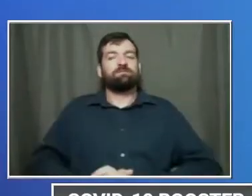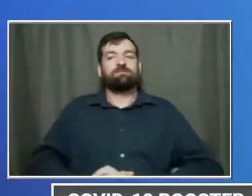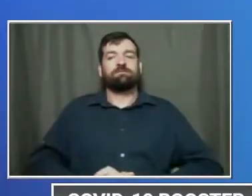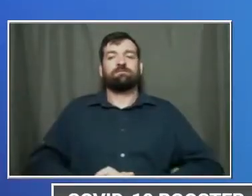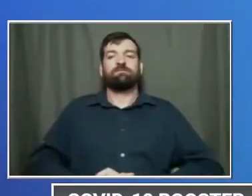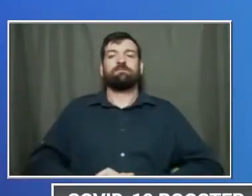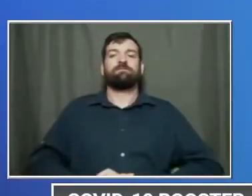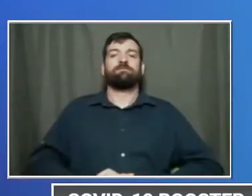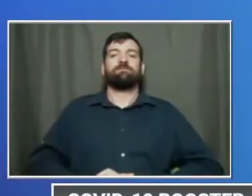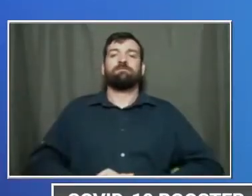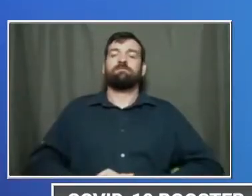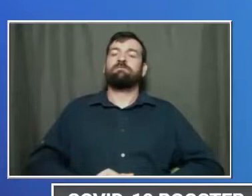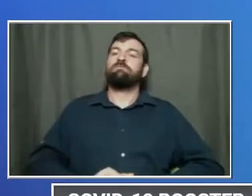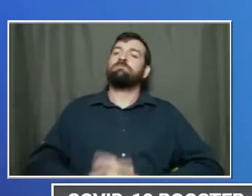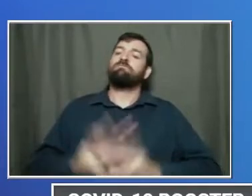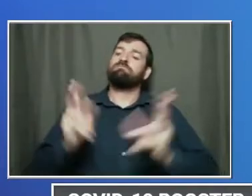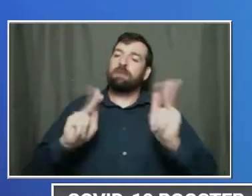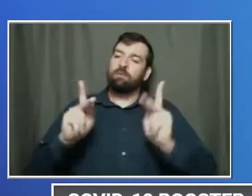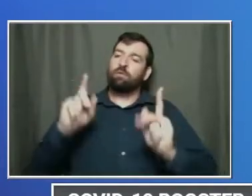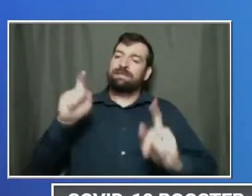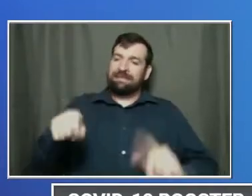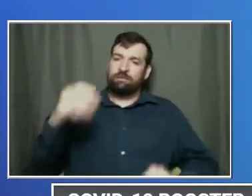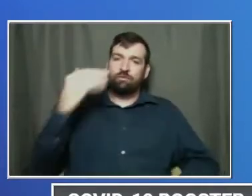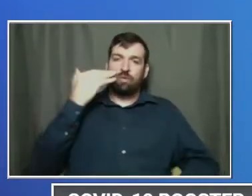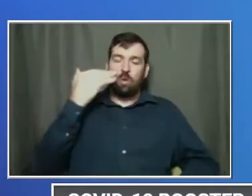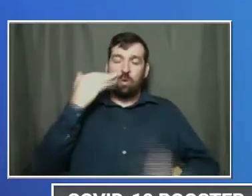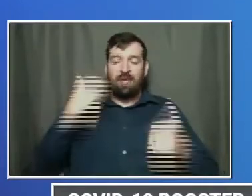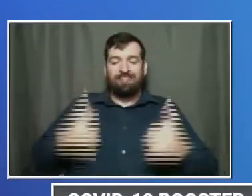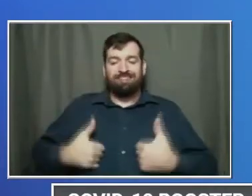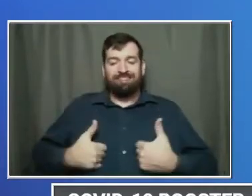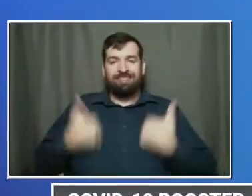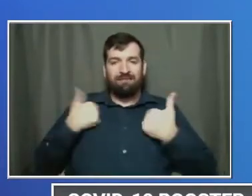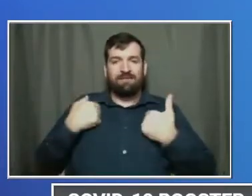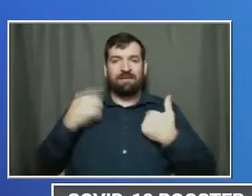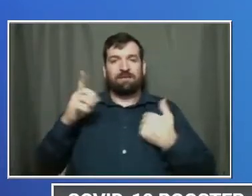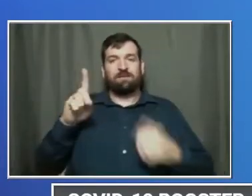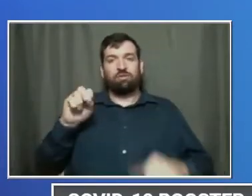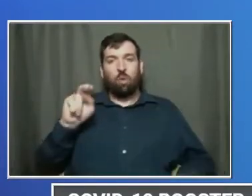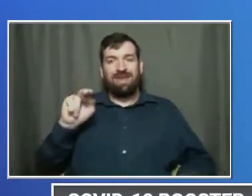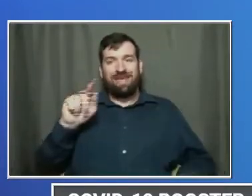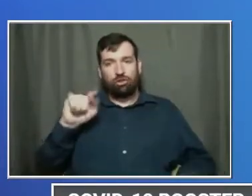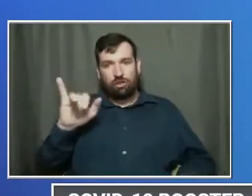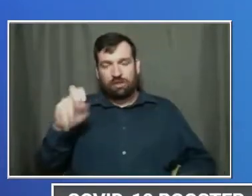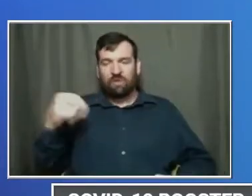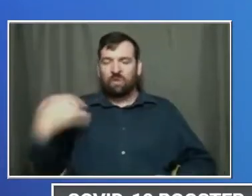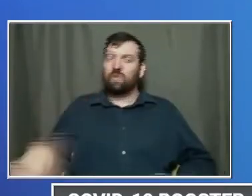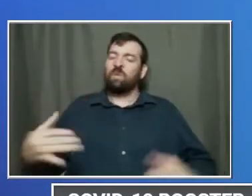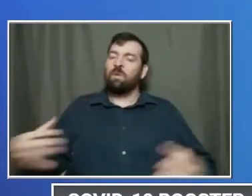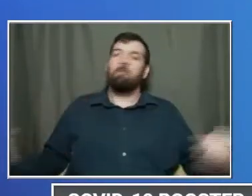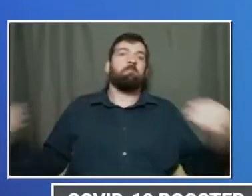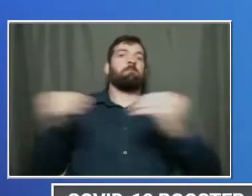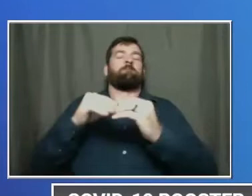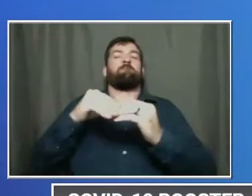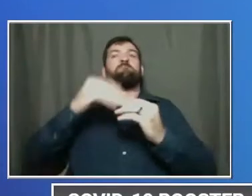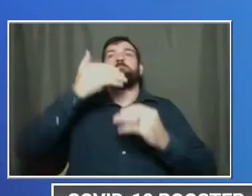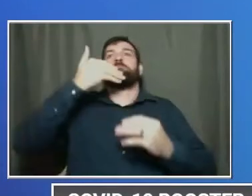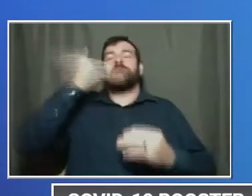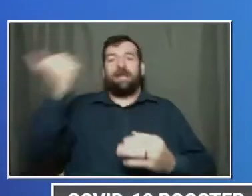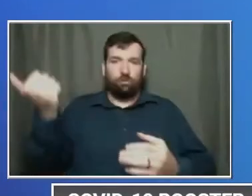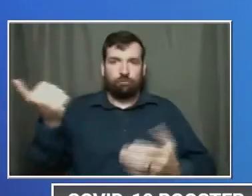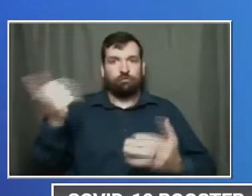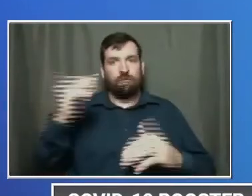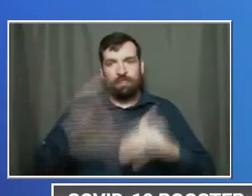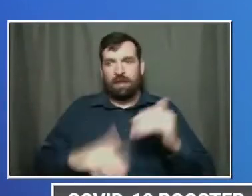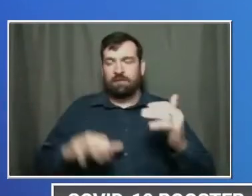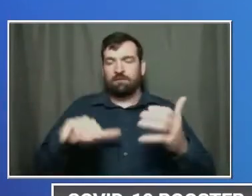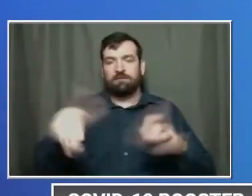people need to know is living donation is far superior to deceased kidney donation. They have less rejection, the